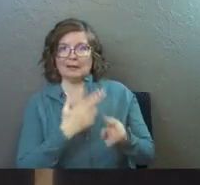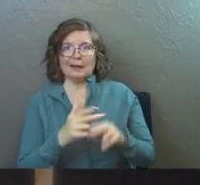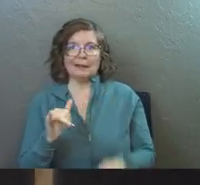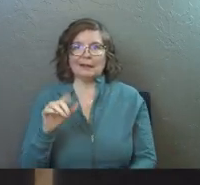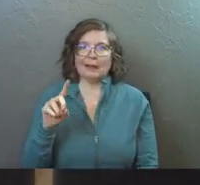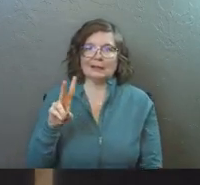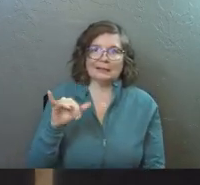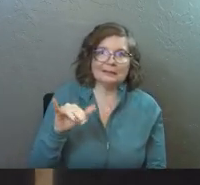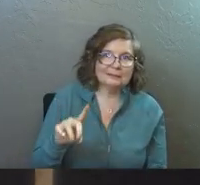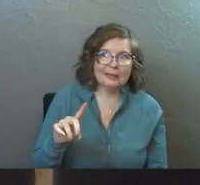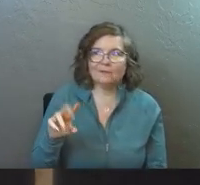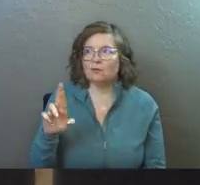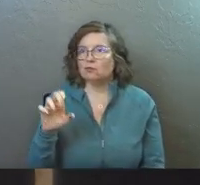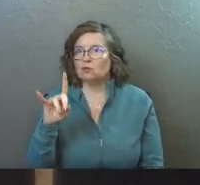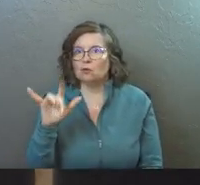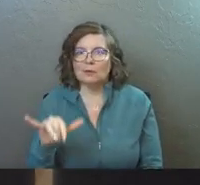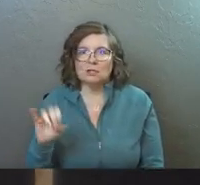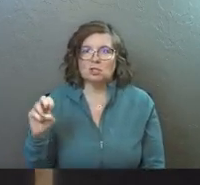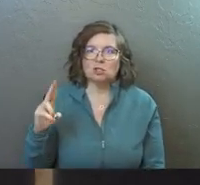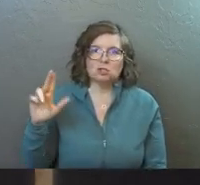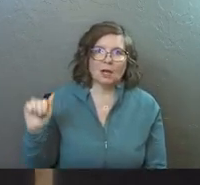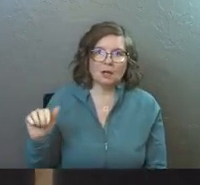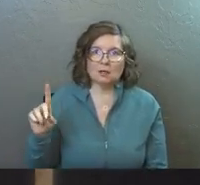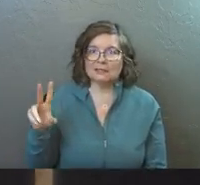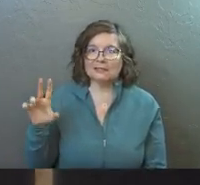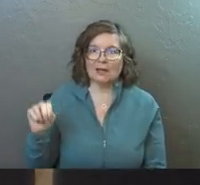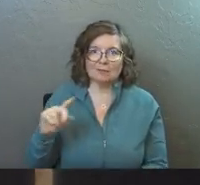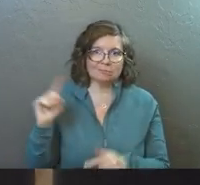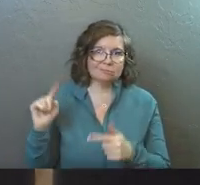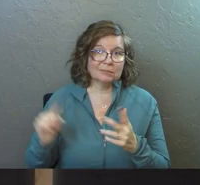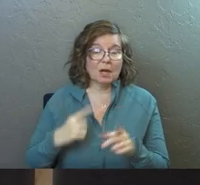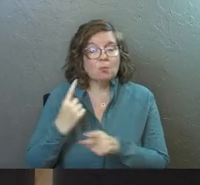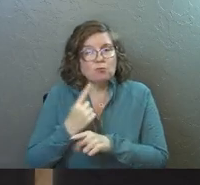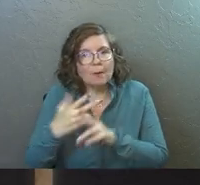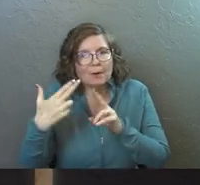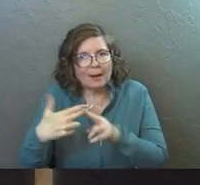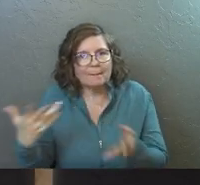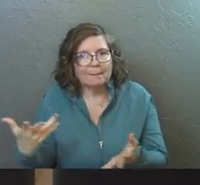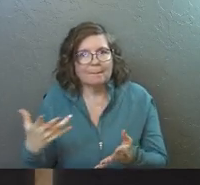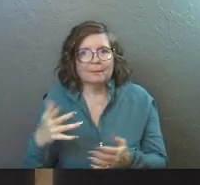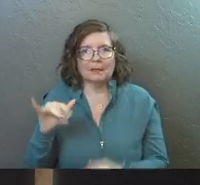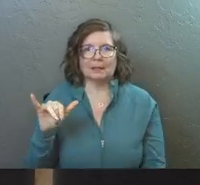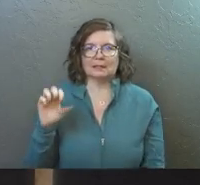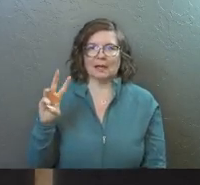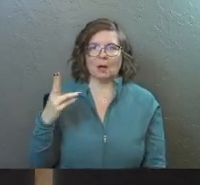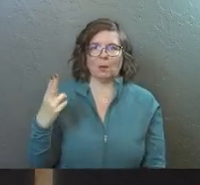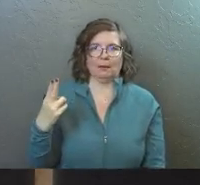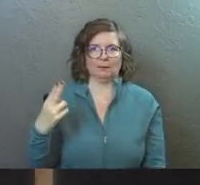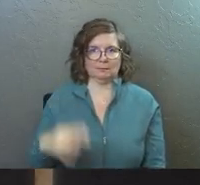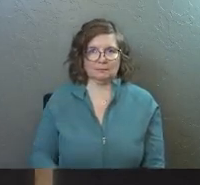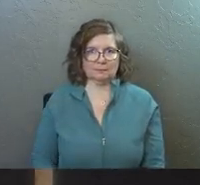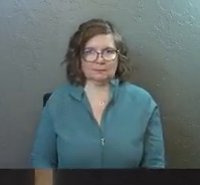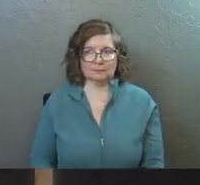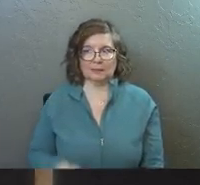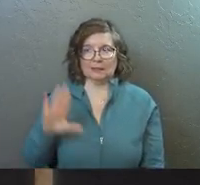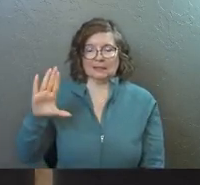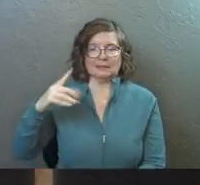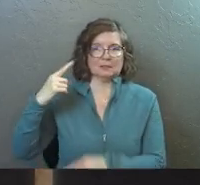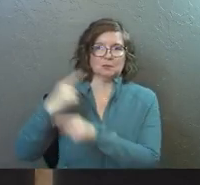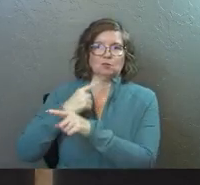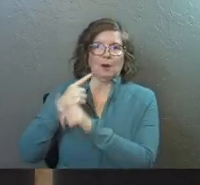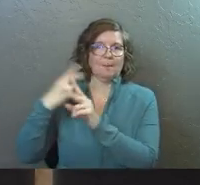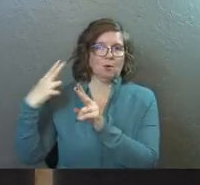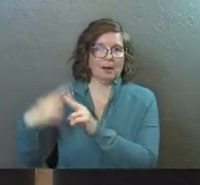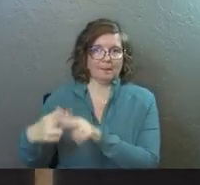David or Ricky or Joshua or Darren. He gives him a proper name. Yahweh is his proper